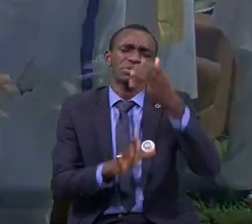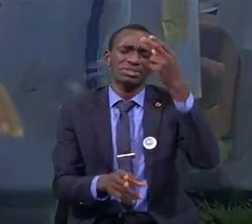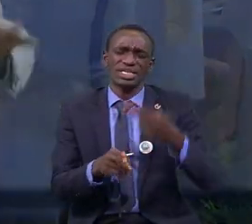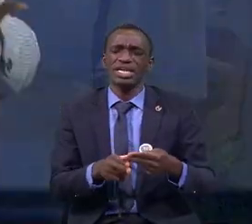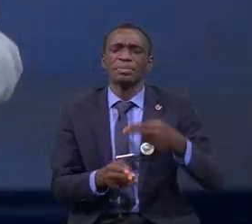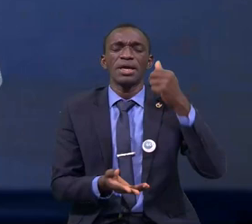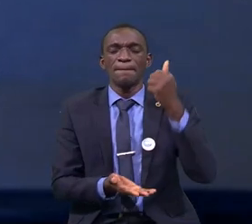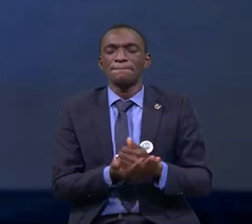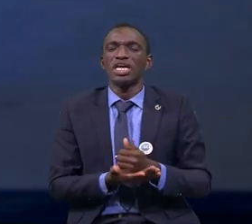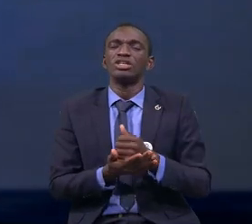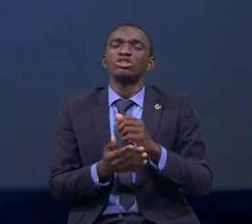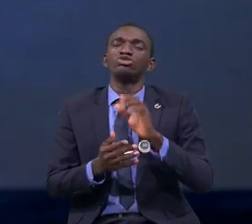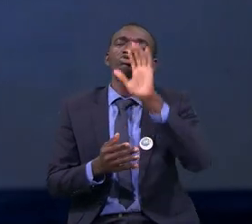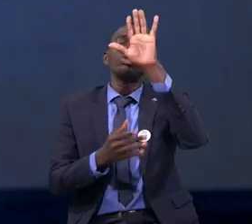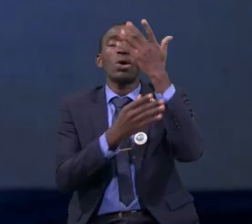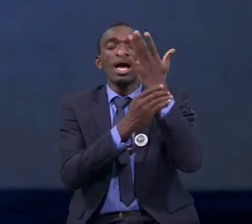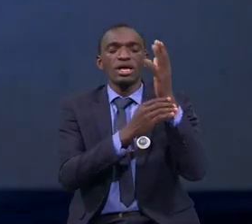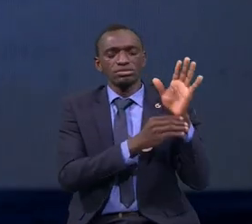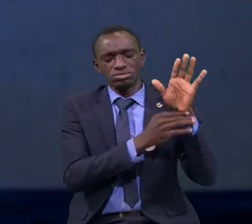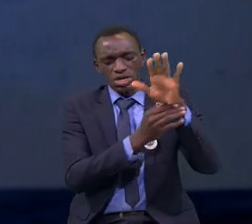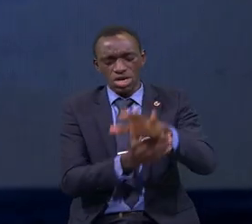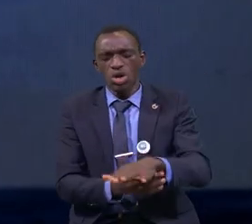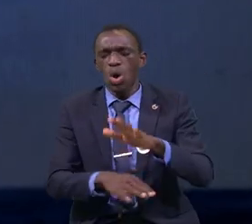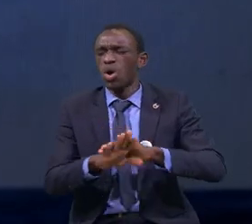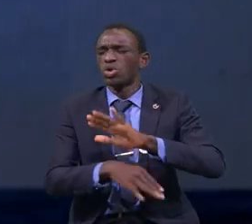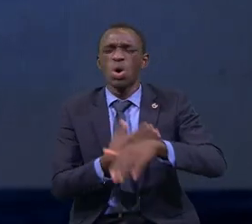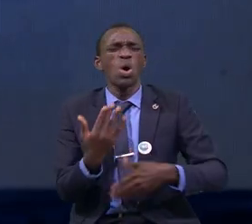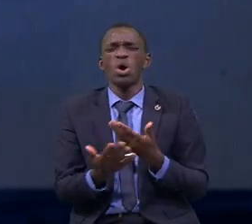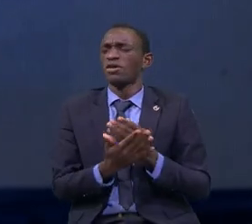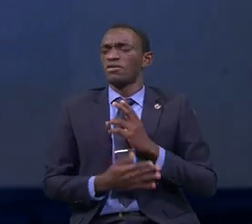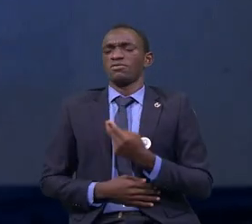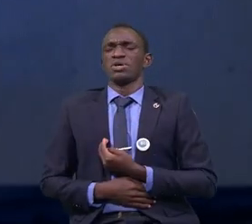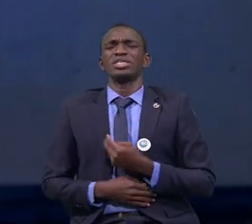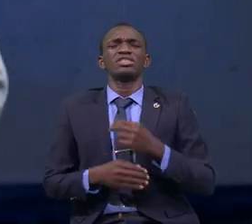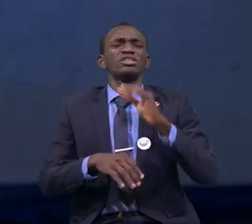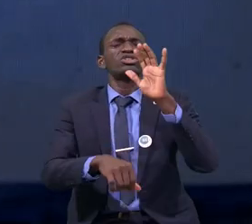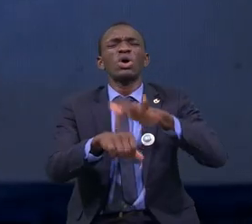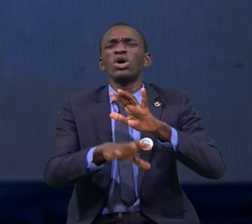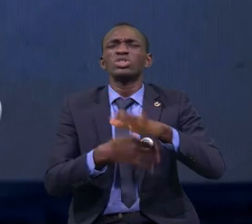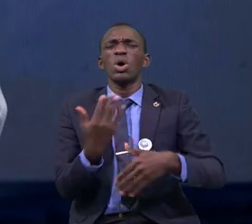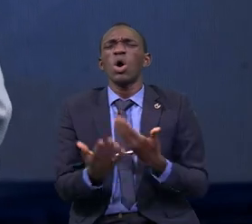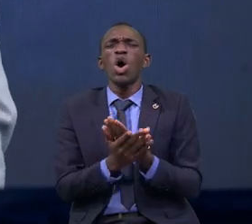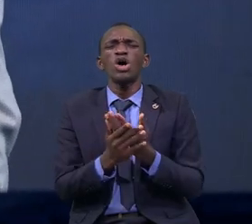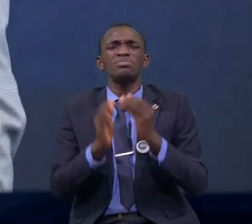Lay your hand upon everyone. Touch everyone miraculously.